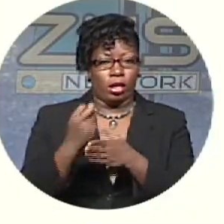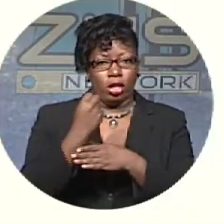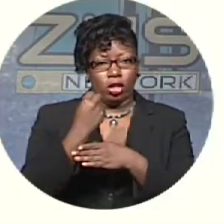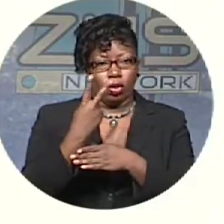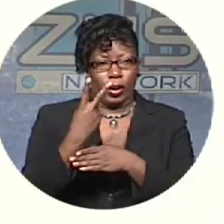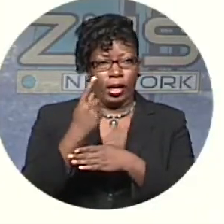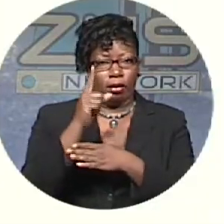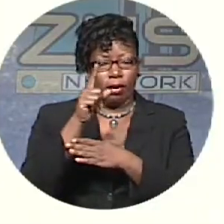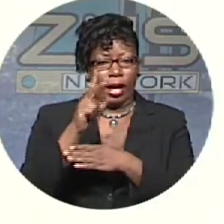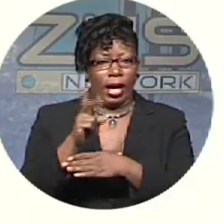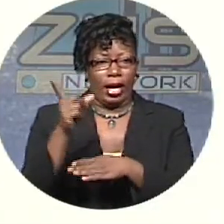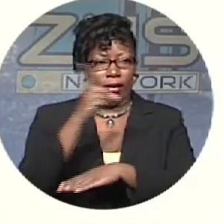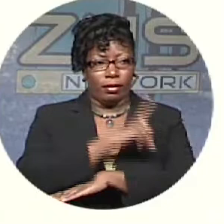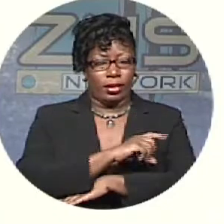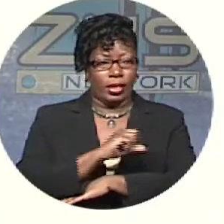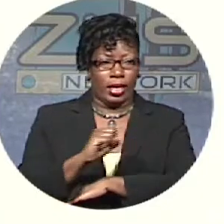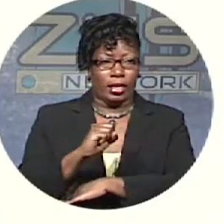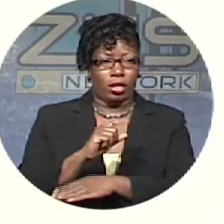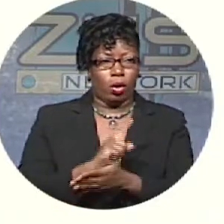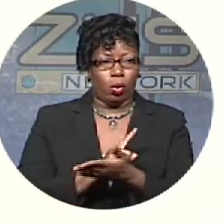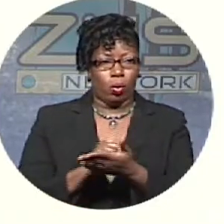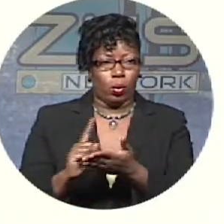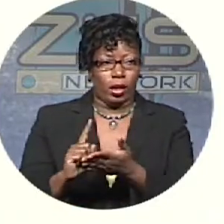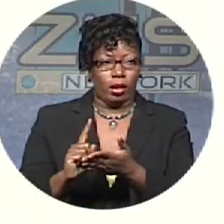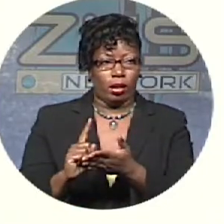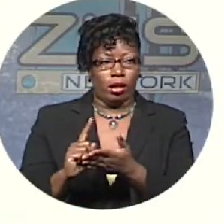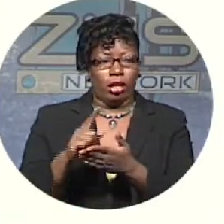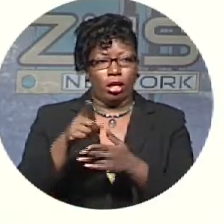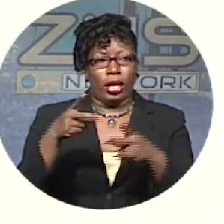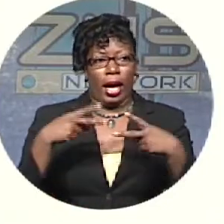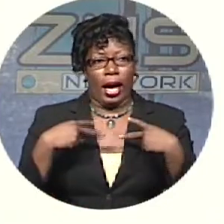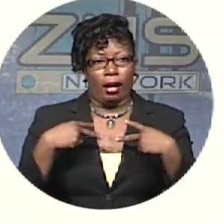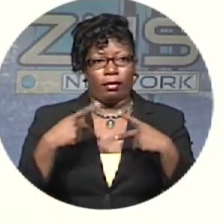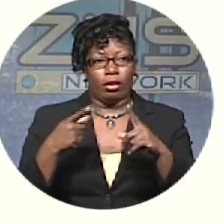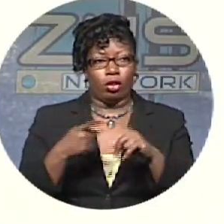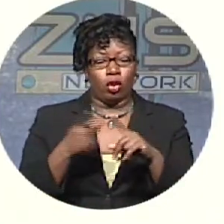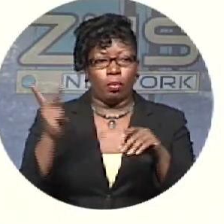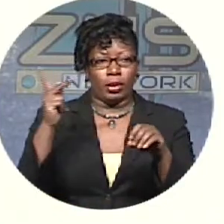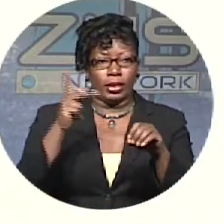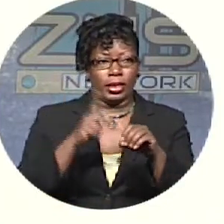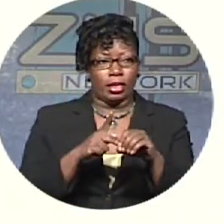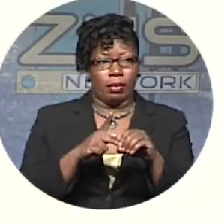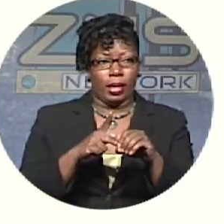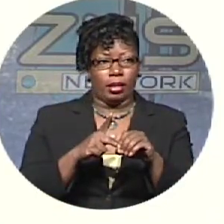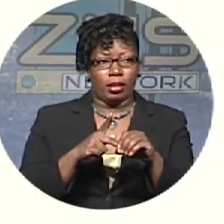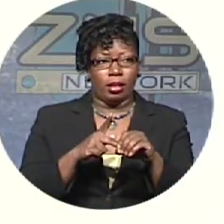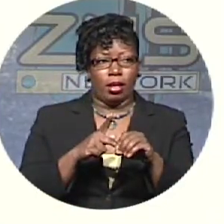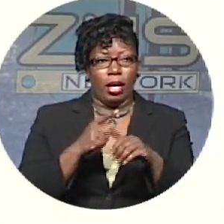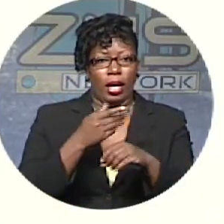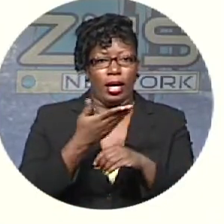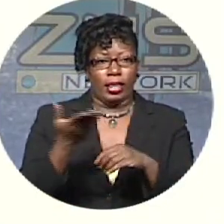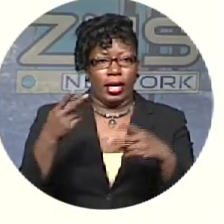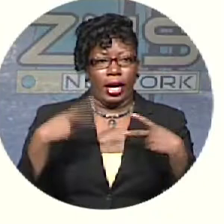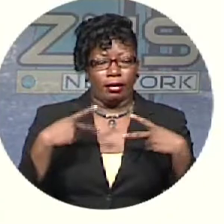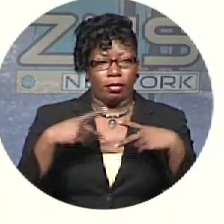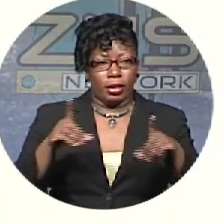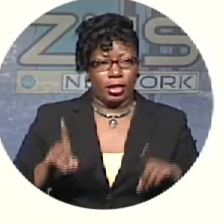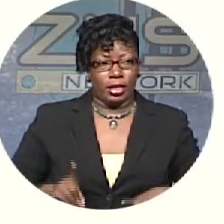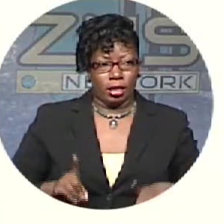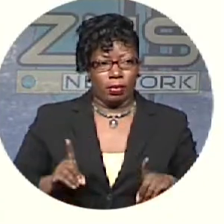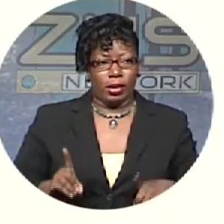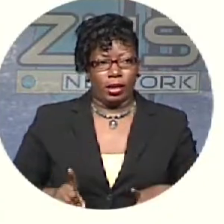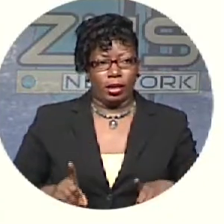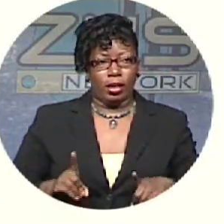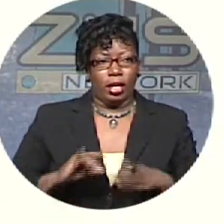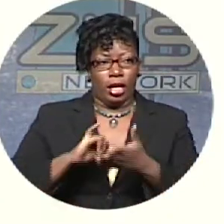12 half days, 3 half days a week. They have to participate and they have to be disciplined in